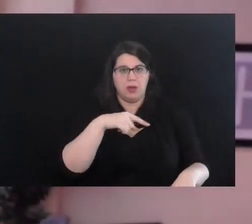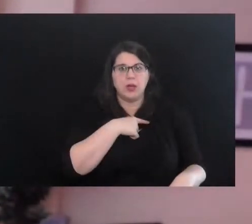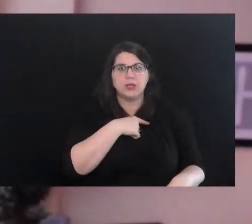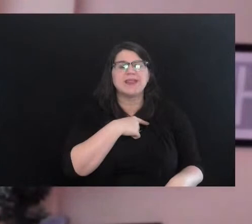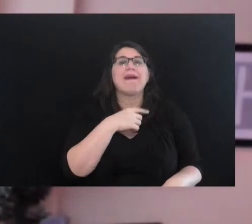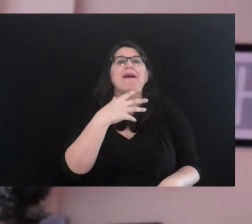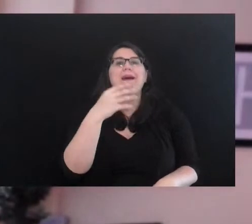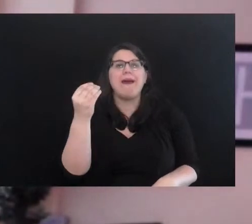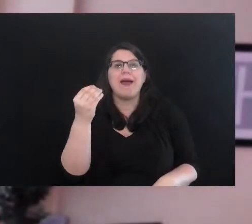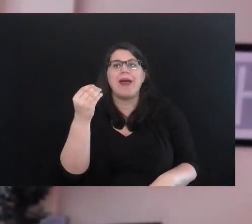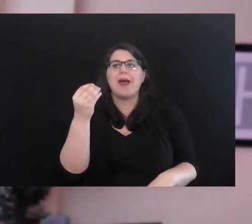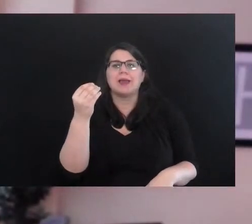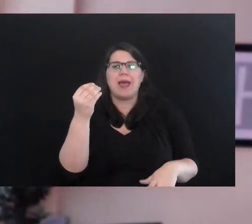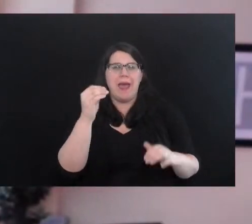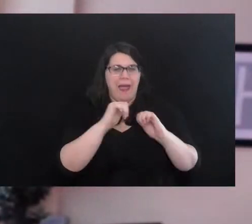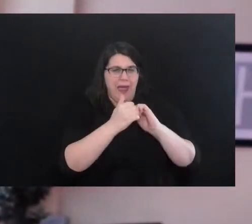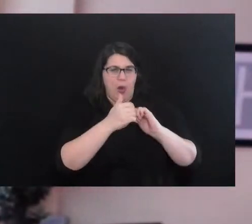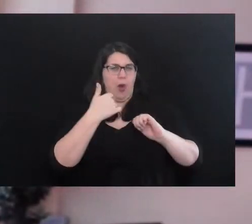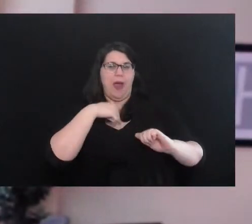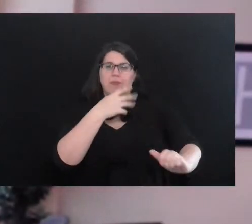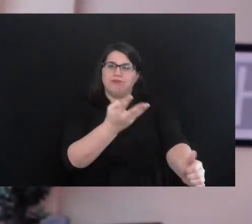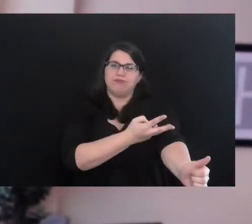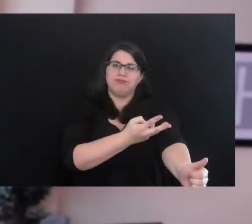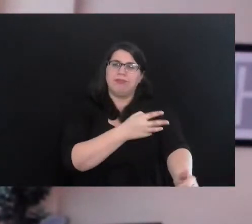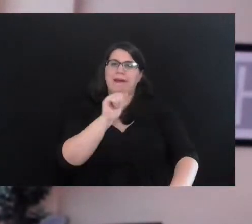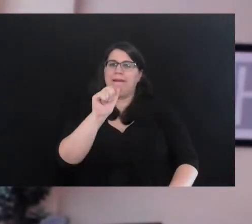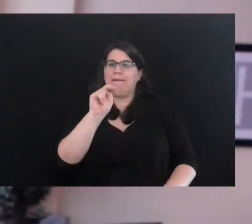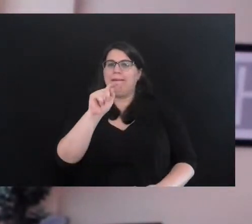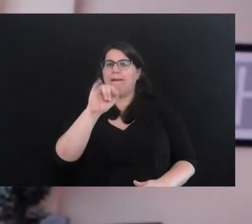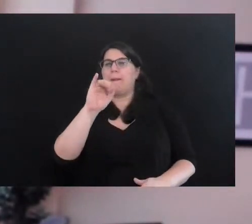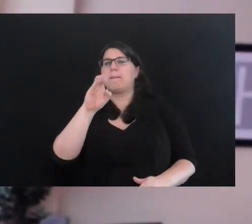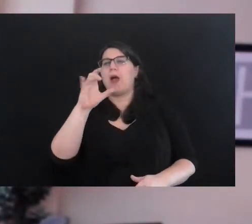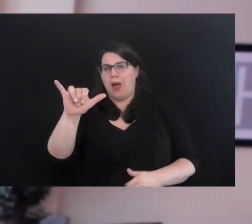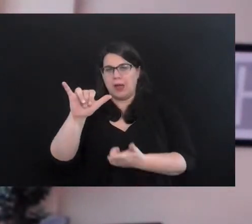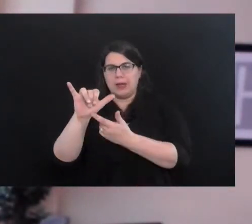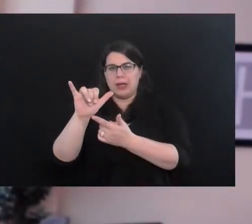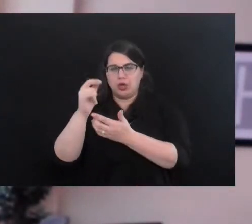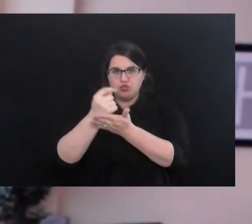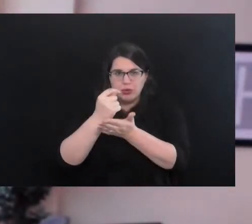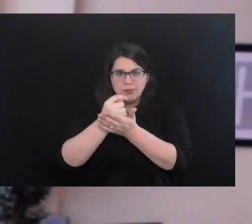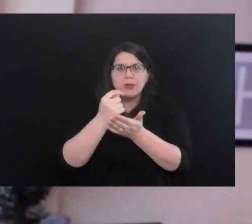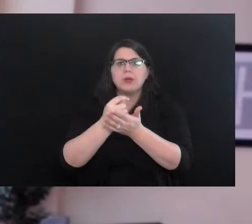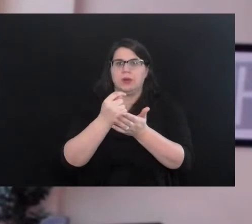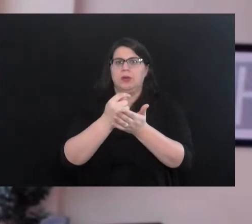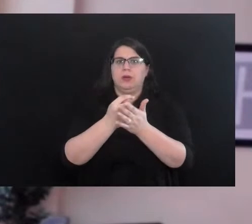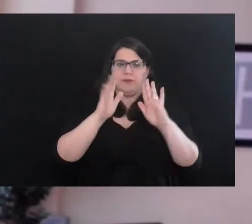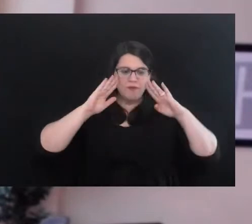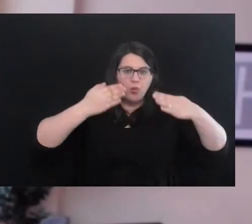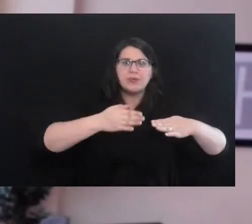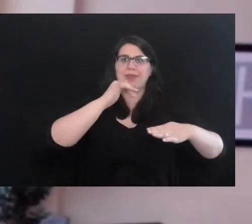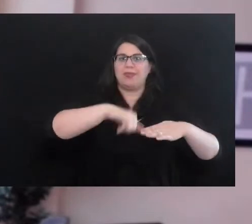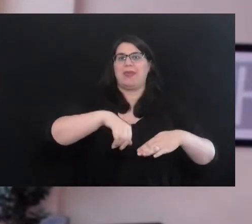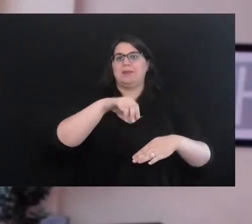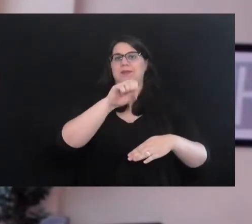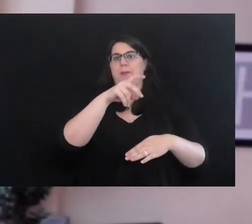important targets of our monoclonal antibody treatment, and also for our vaccines. And there are 3